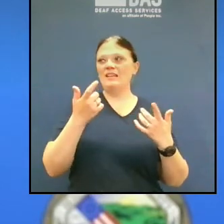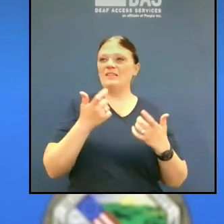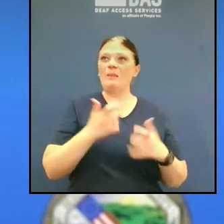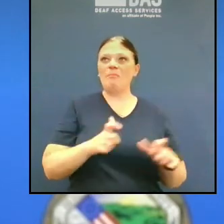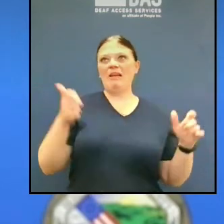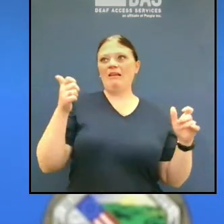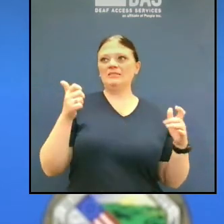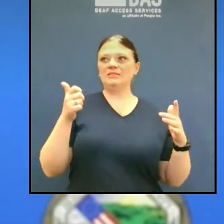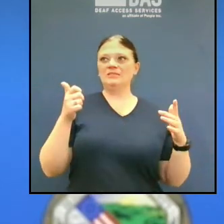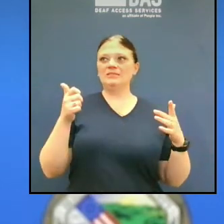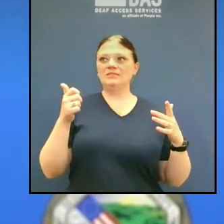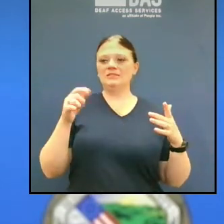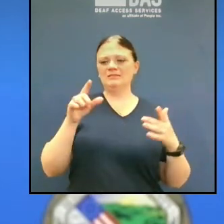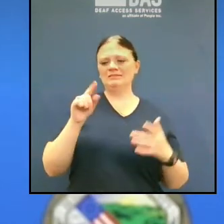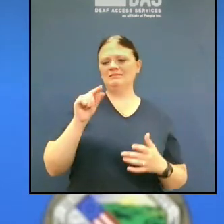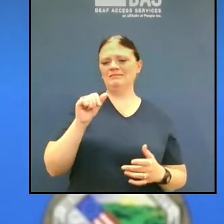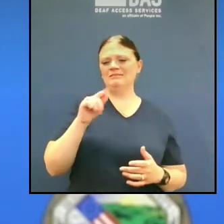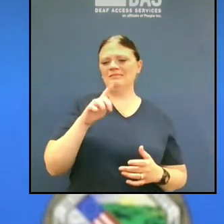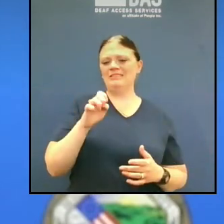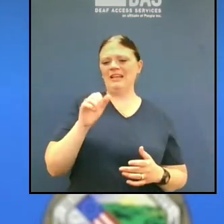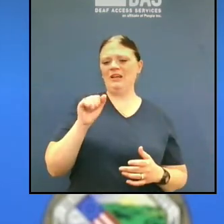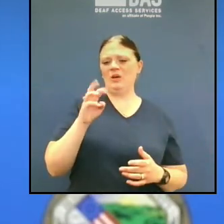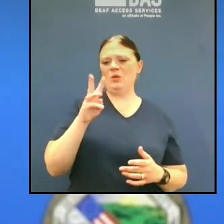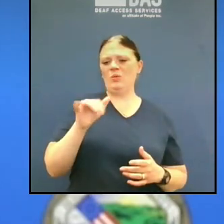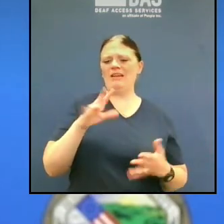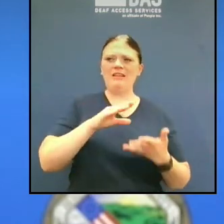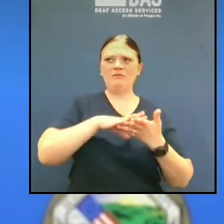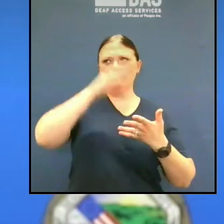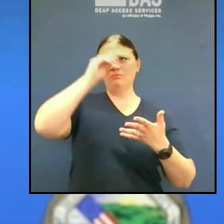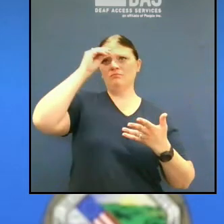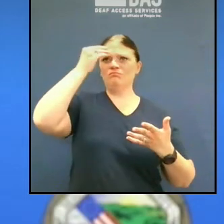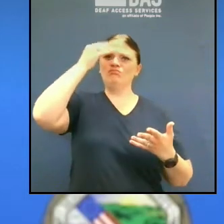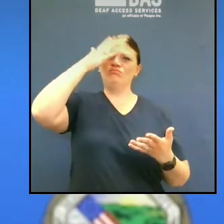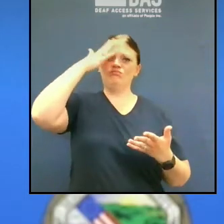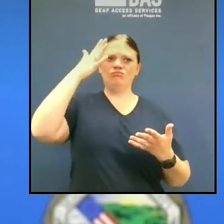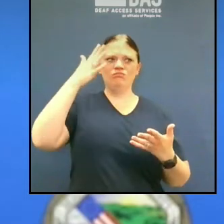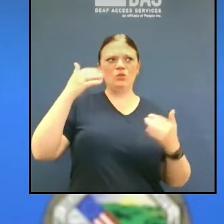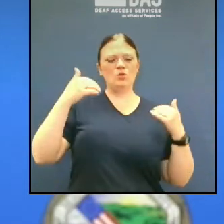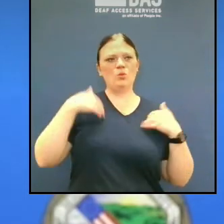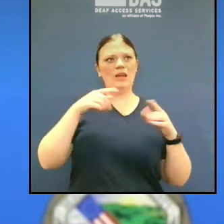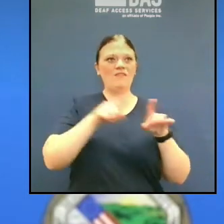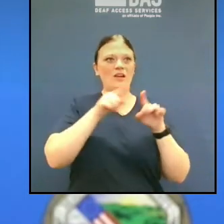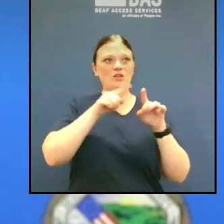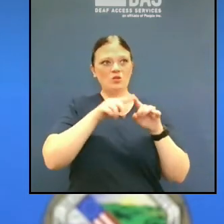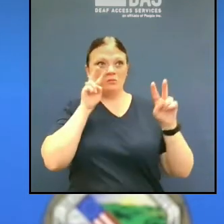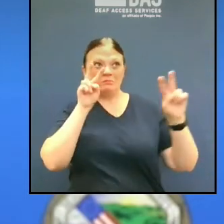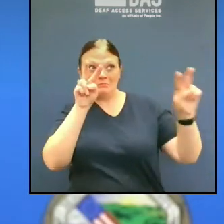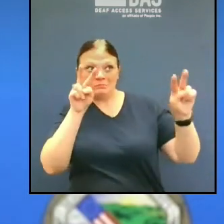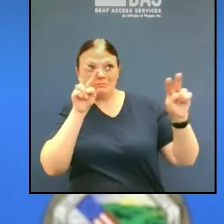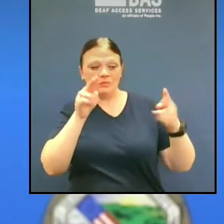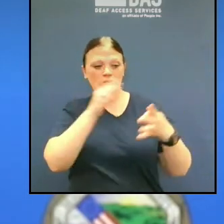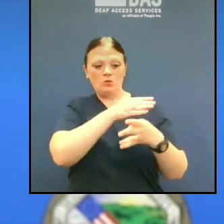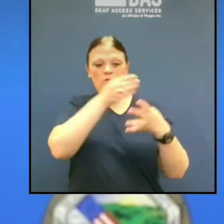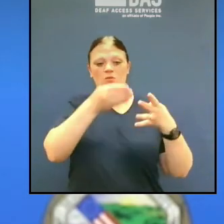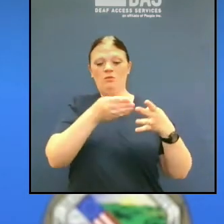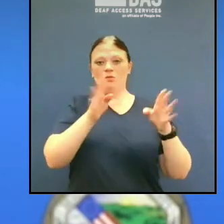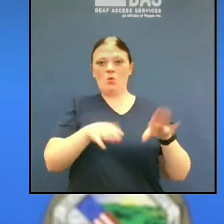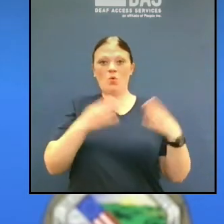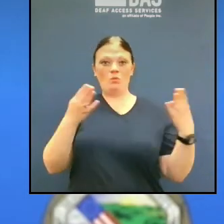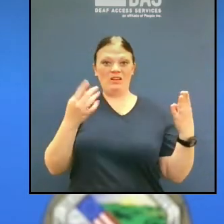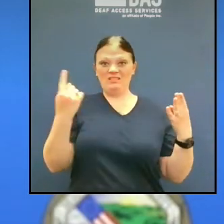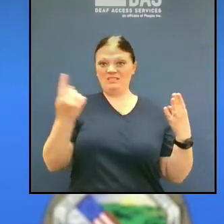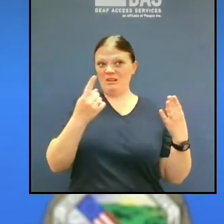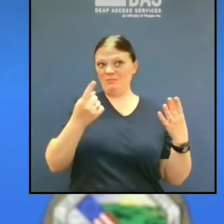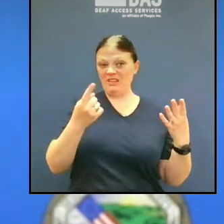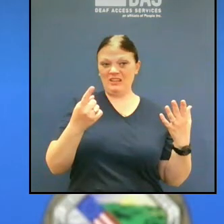want people to have as we look ahead to the phase 2 reopening? I mean, if there's one message you really